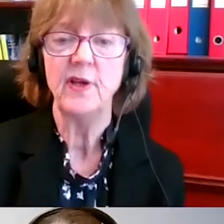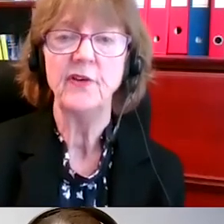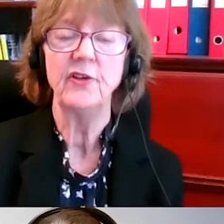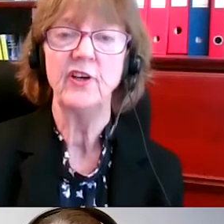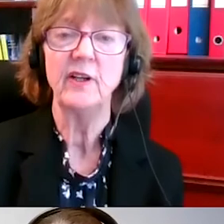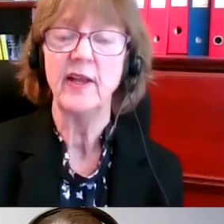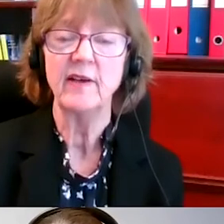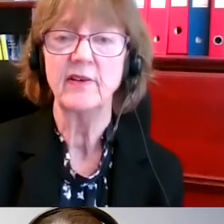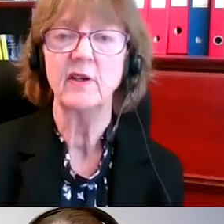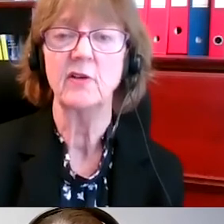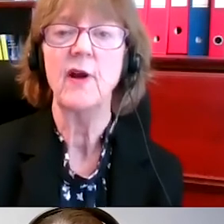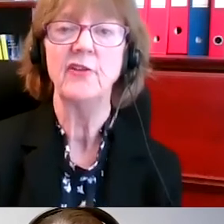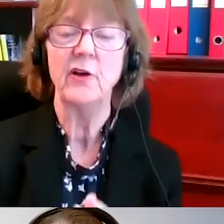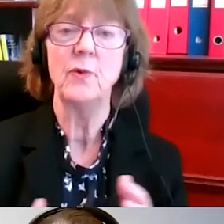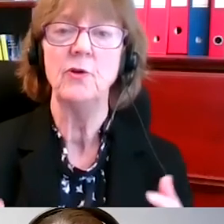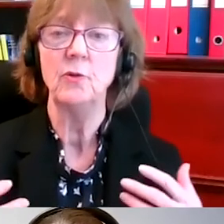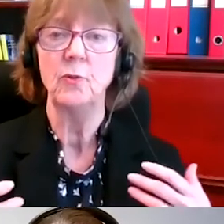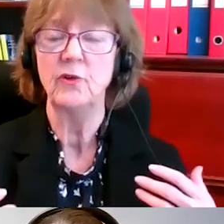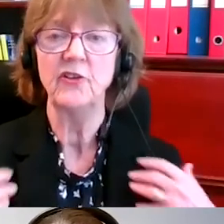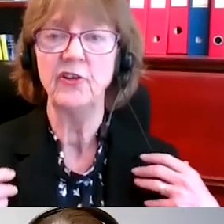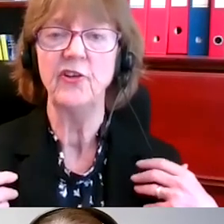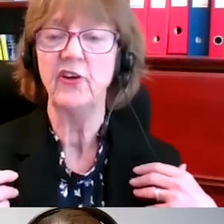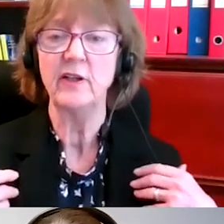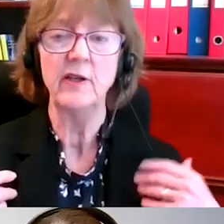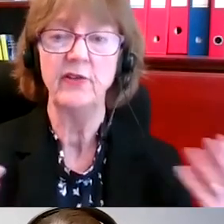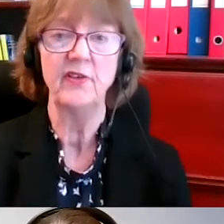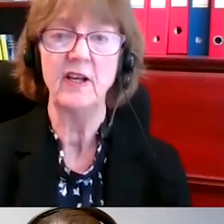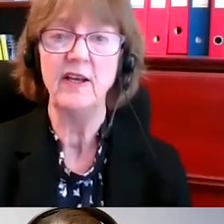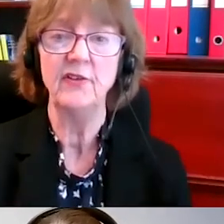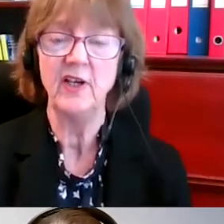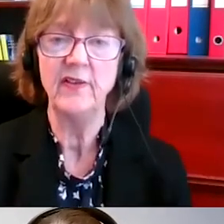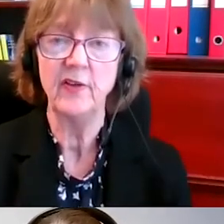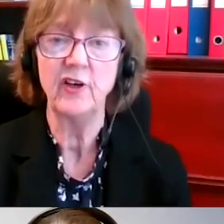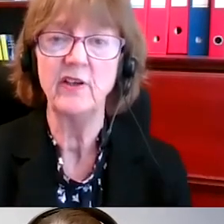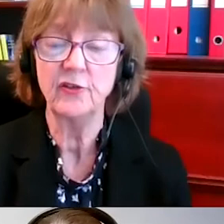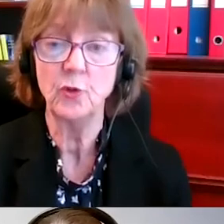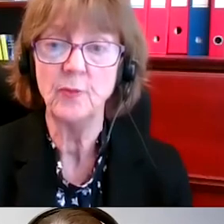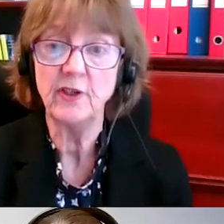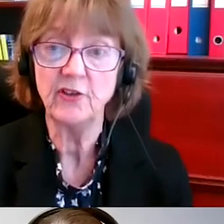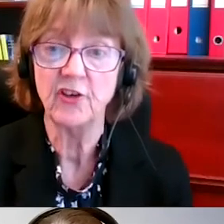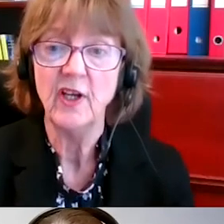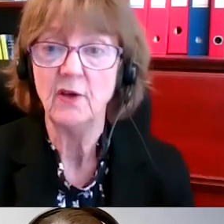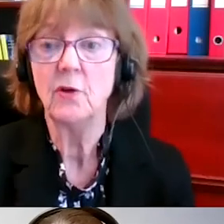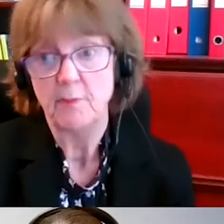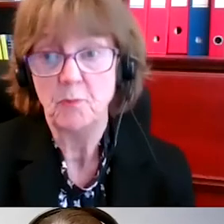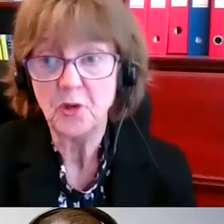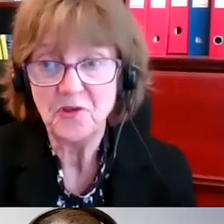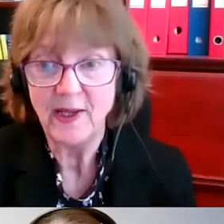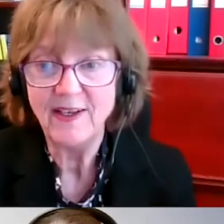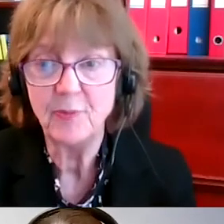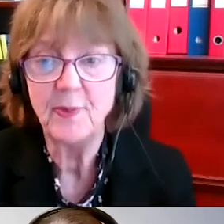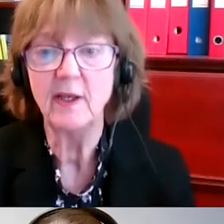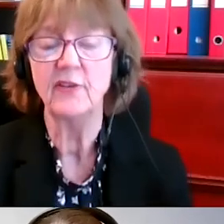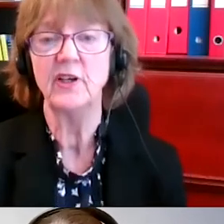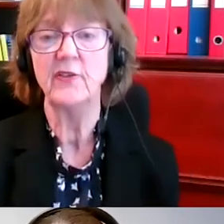mean, if it's a child that cries out when you touches the child, it's a clear sign that the child doesn't want to be touched, or it could